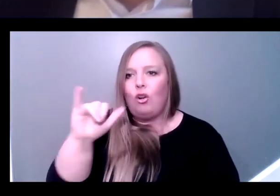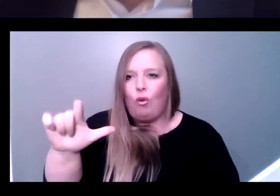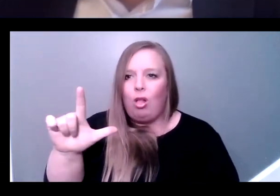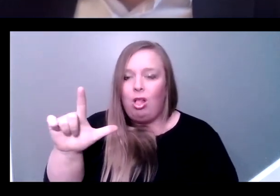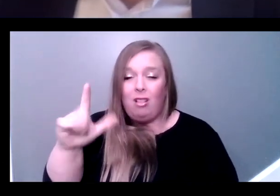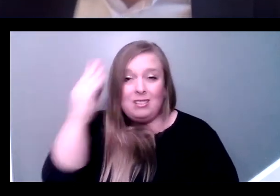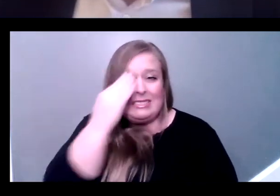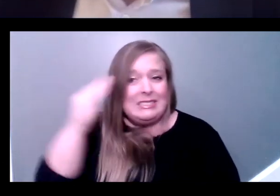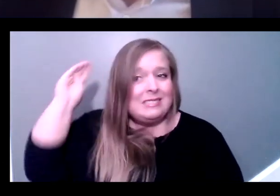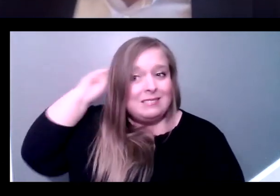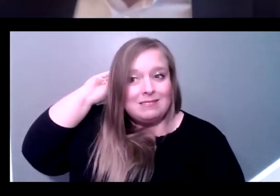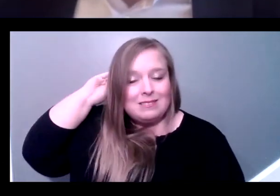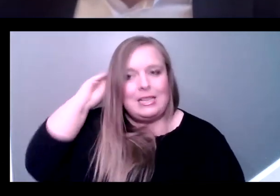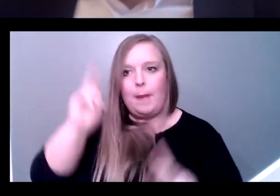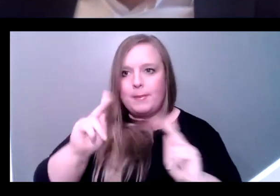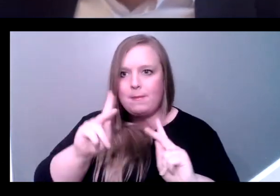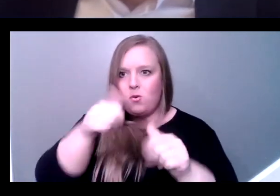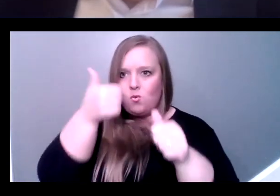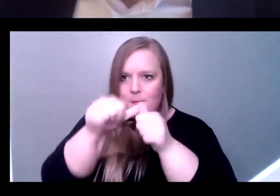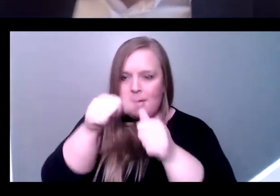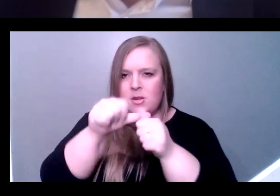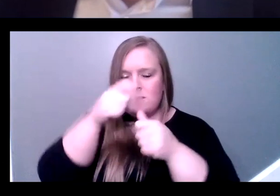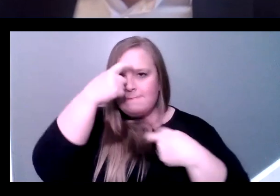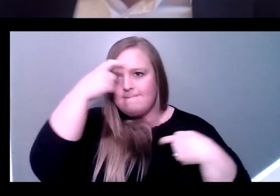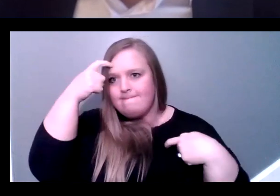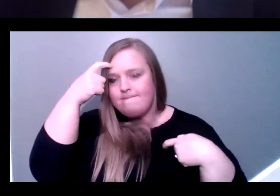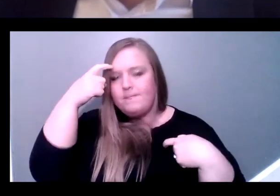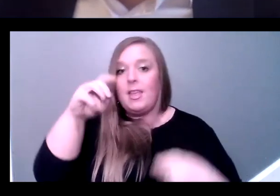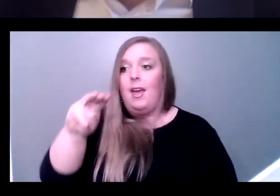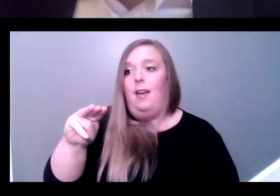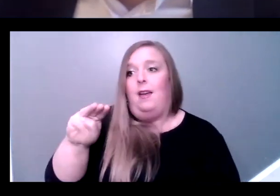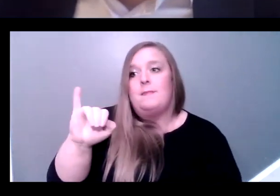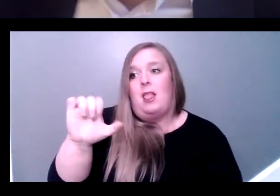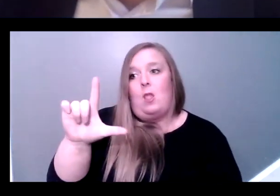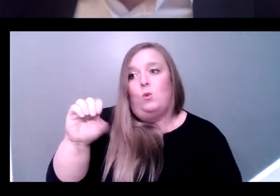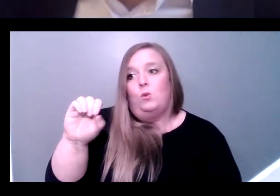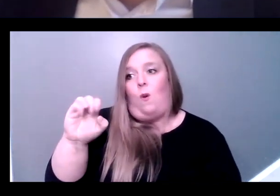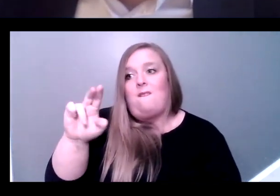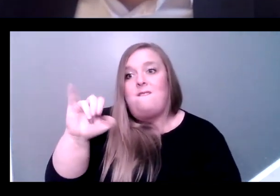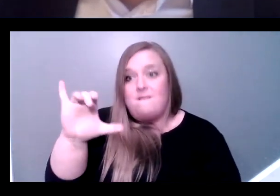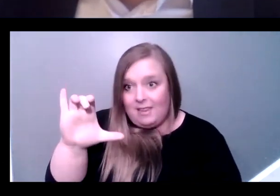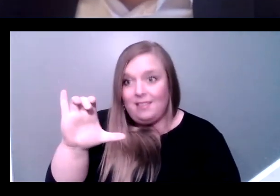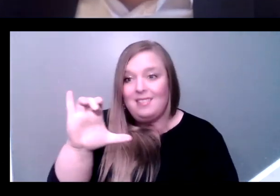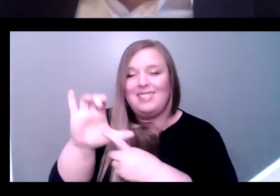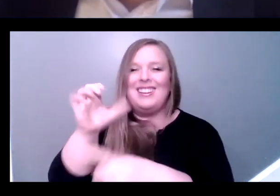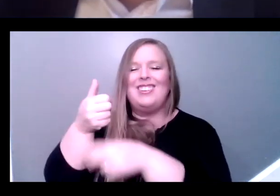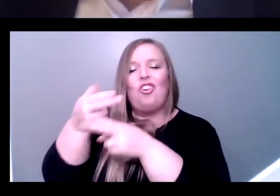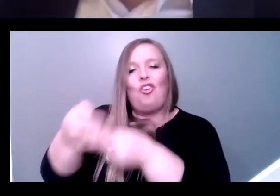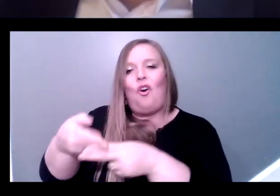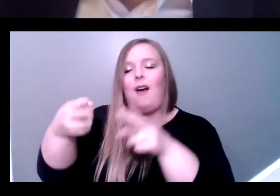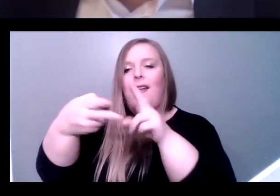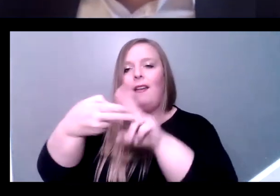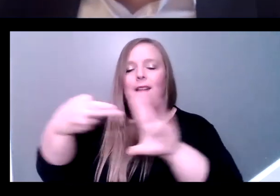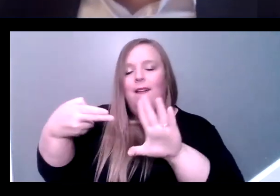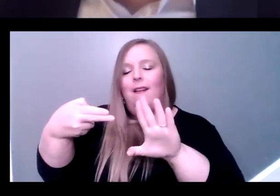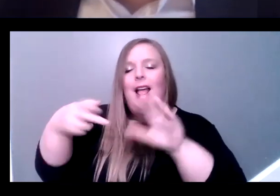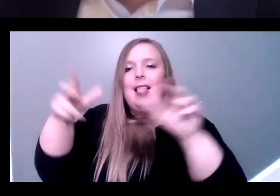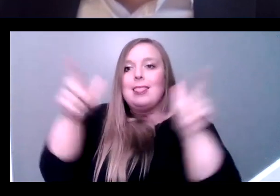Europe. The Serbian army leader, a man named Prince Lazar, was killed in the battle, and the Orthodox